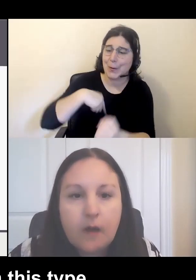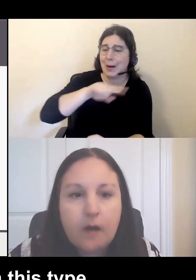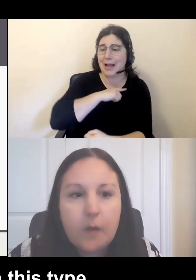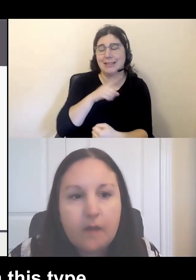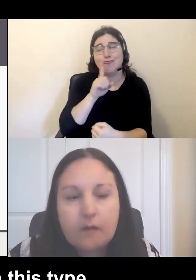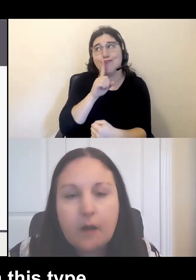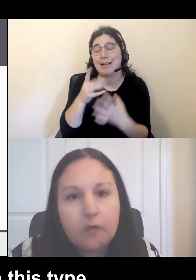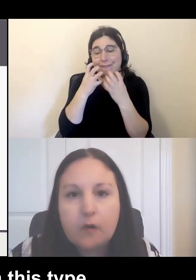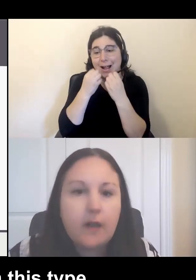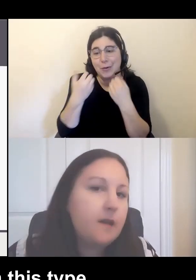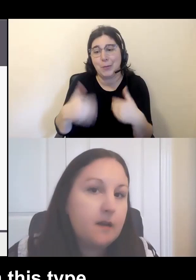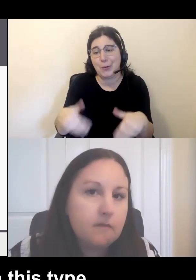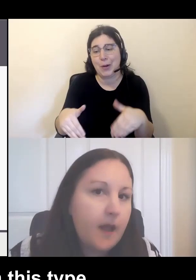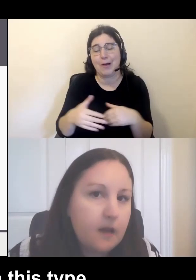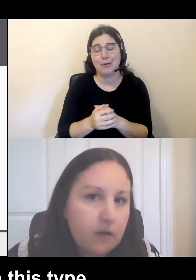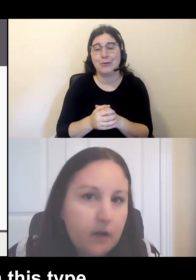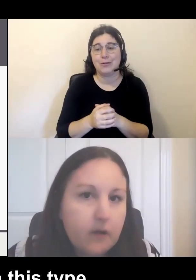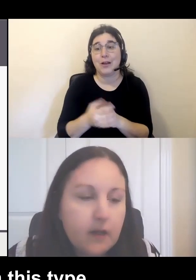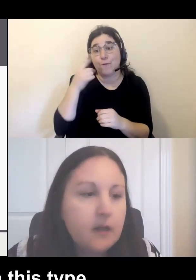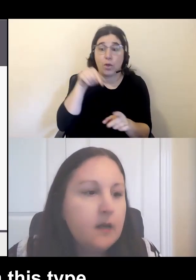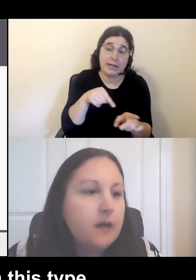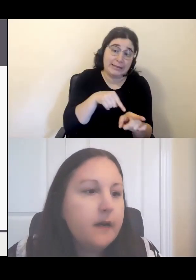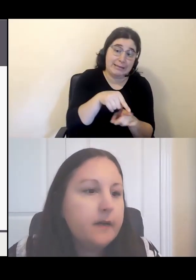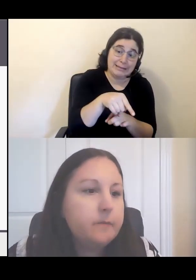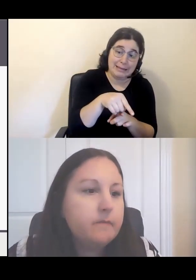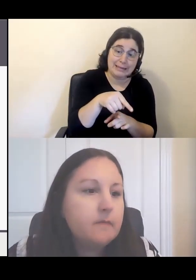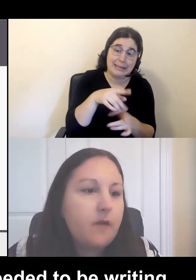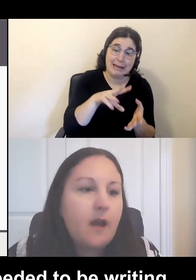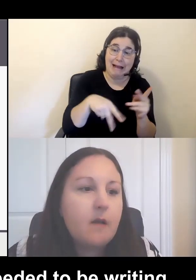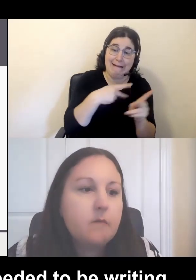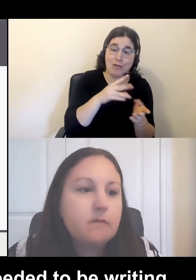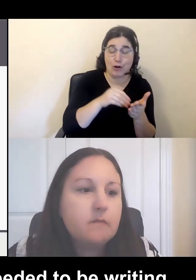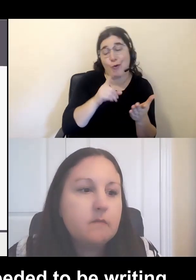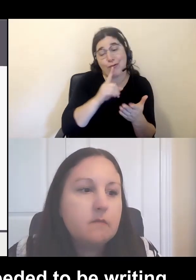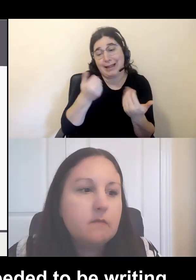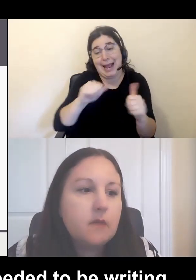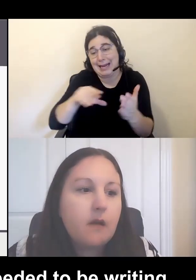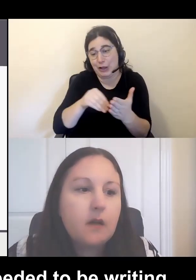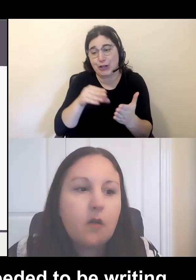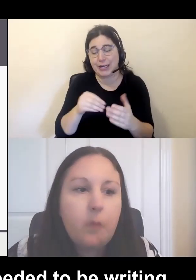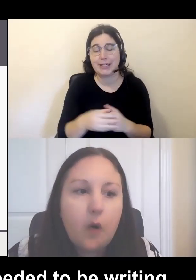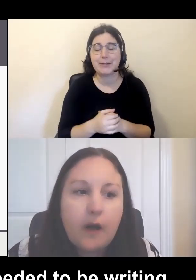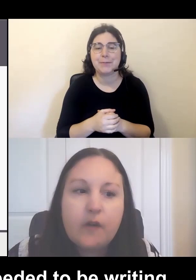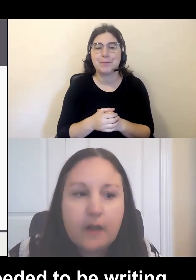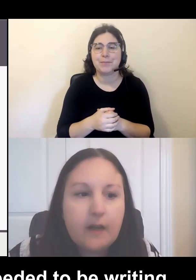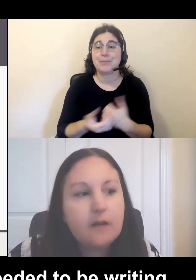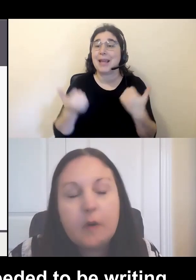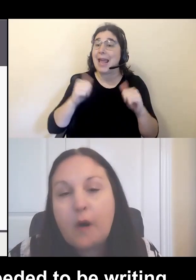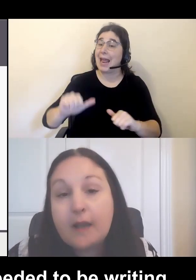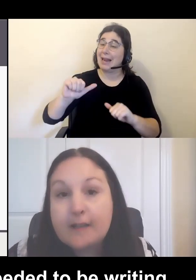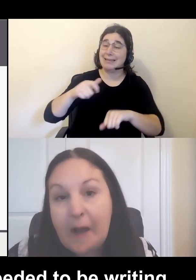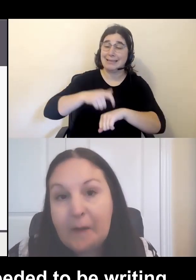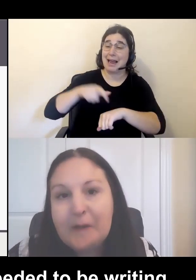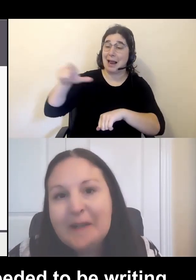valuable in this type of learning and in any learning, really. Every time Carolina spoke, I felt I needed